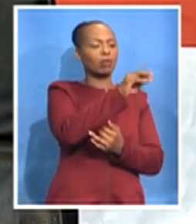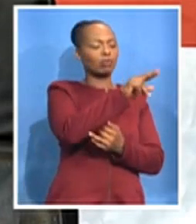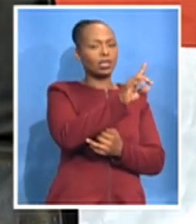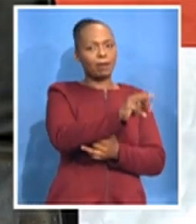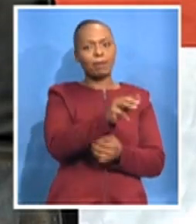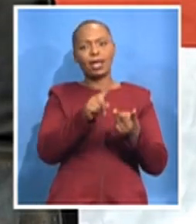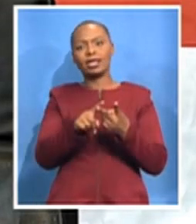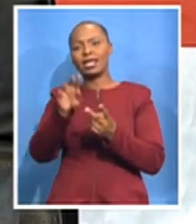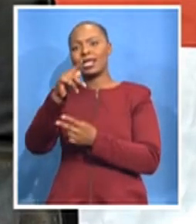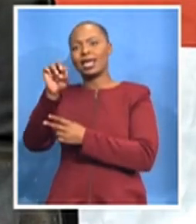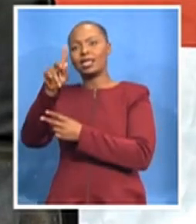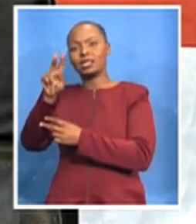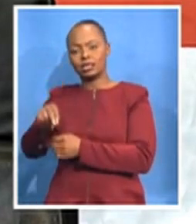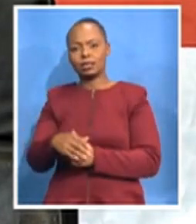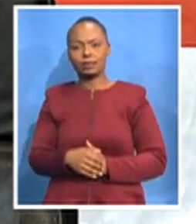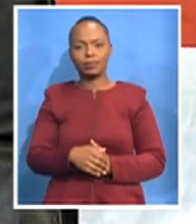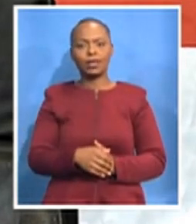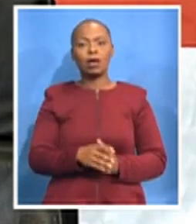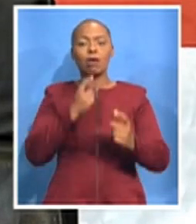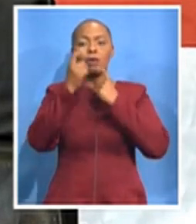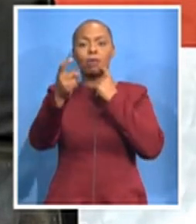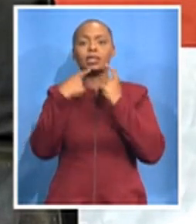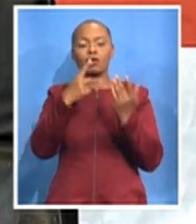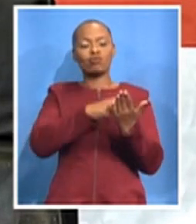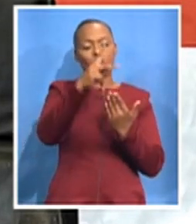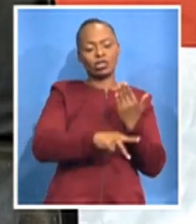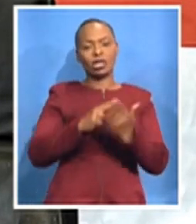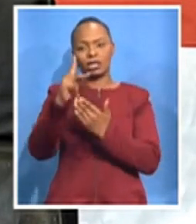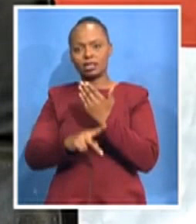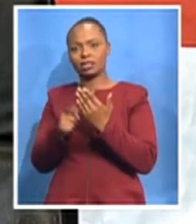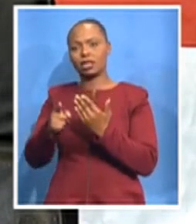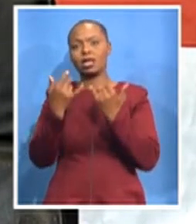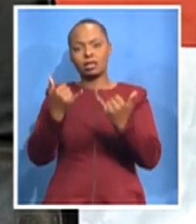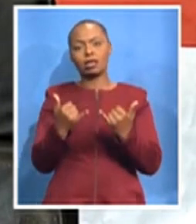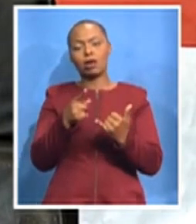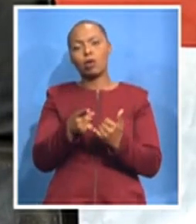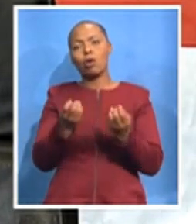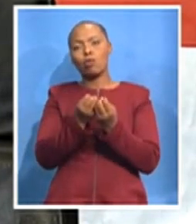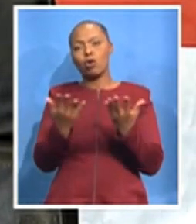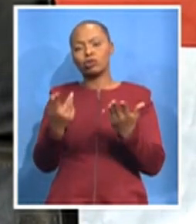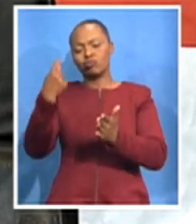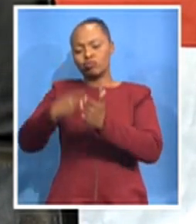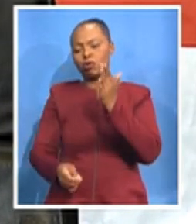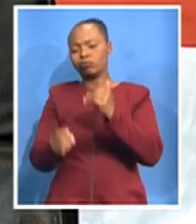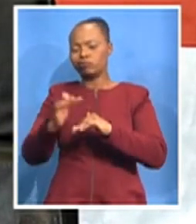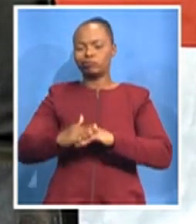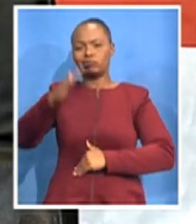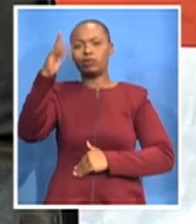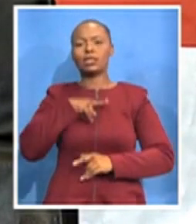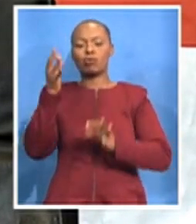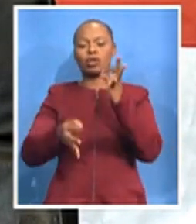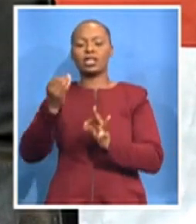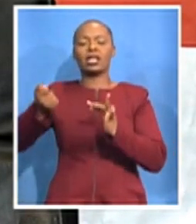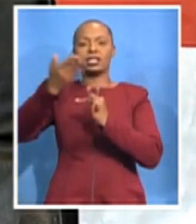that these projects had fallen victim to tender manipulation and political interference. After a thorough analysis of the complaint,